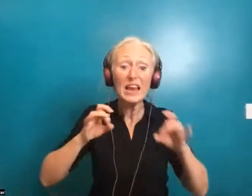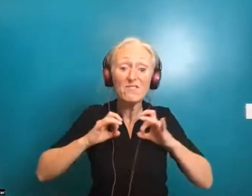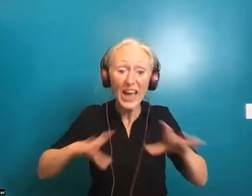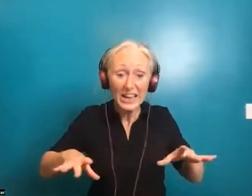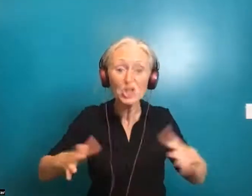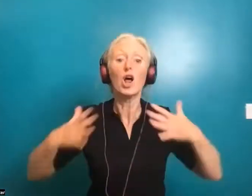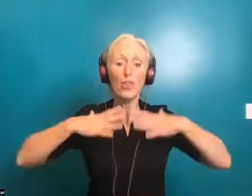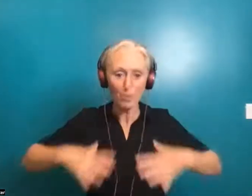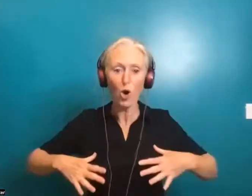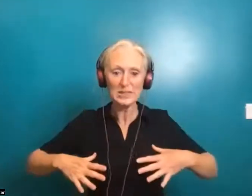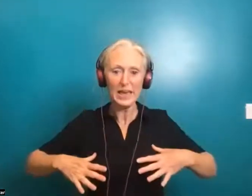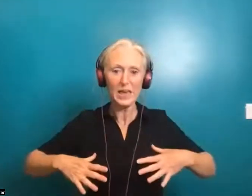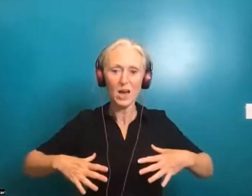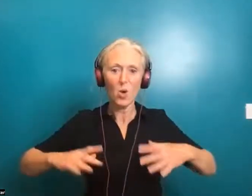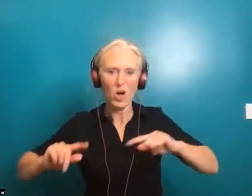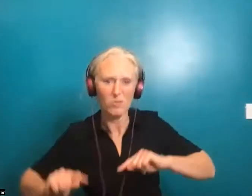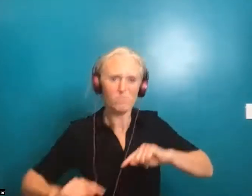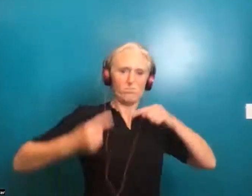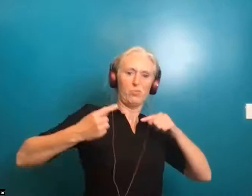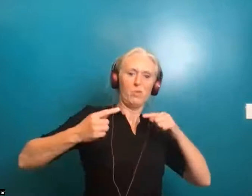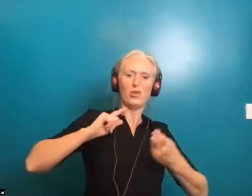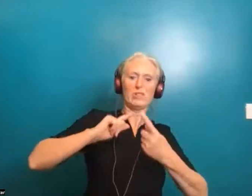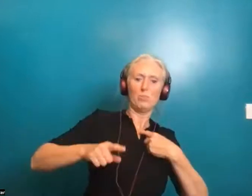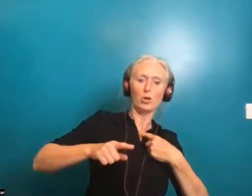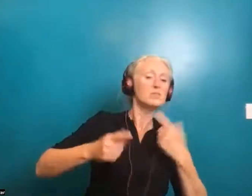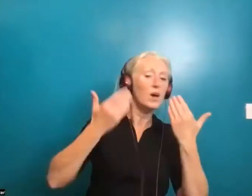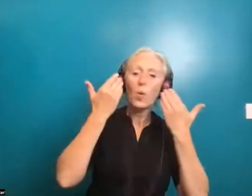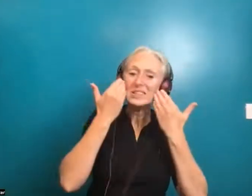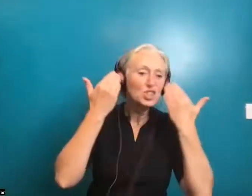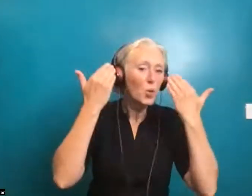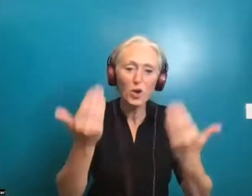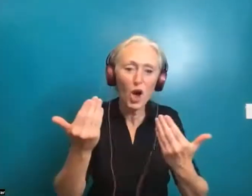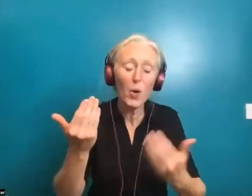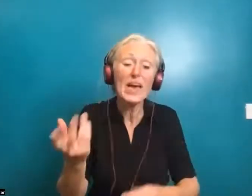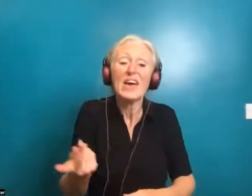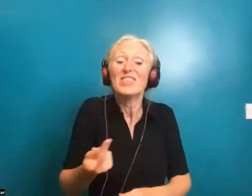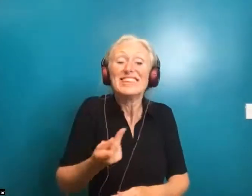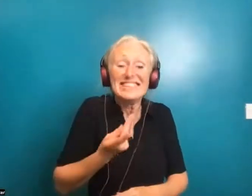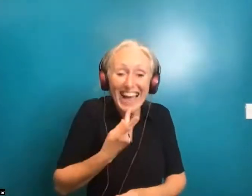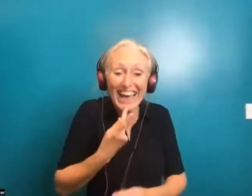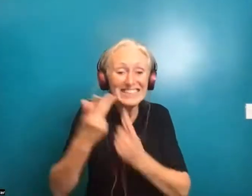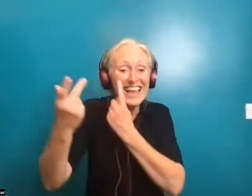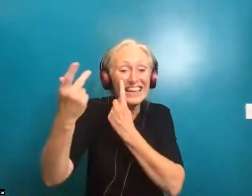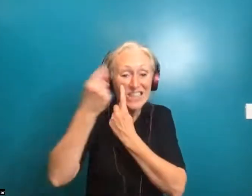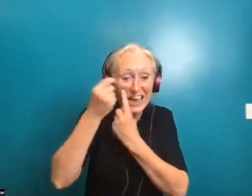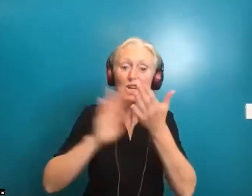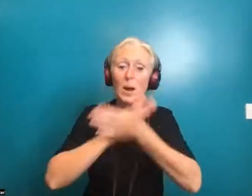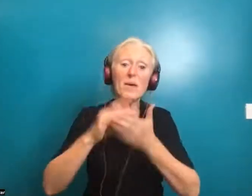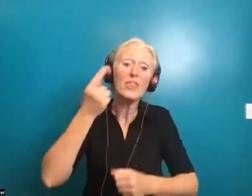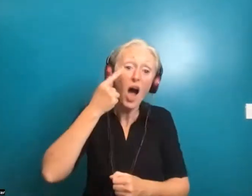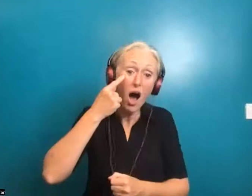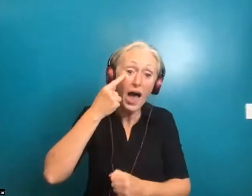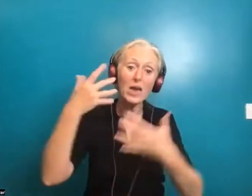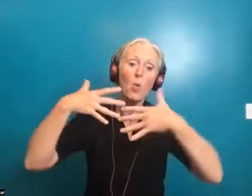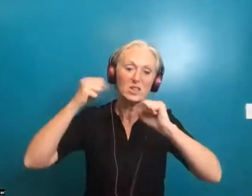We're just not sure if we gave a second injection of a virus, whether the eye would then attack itself. Hence, it's always been